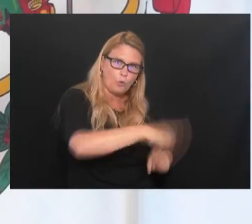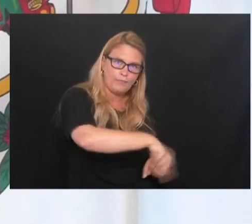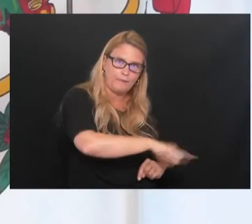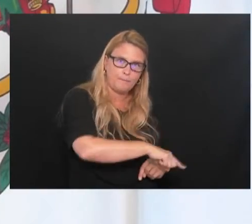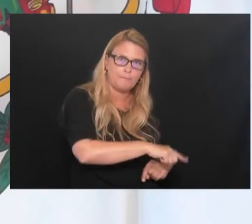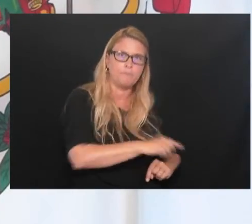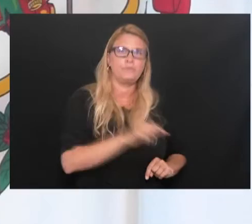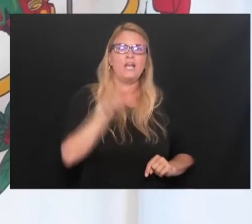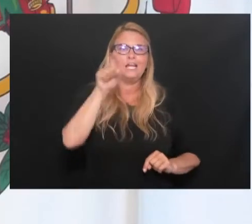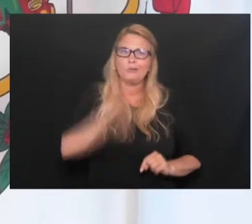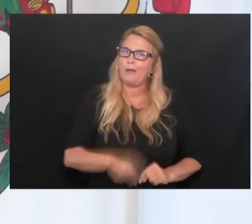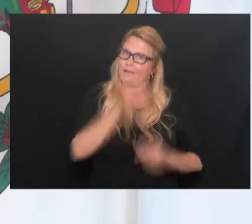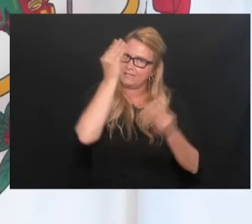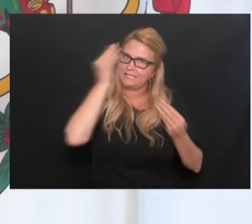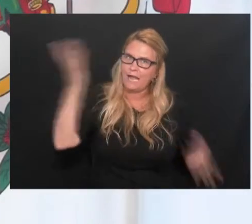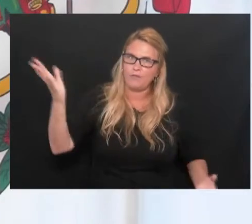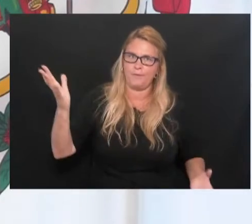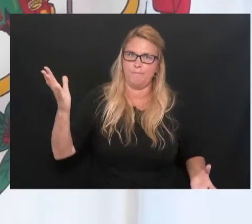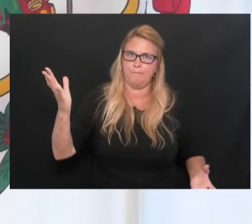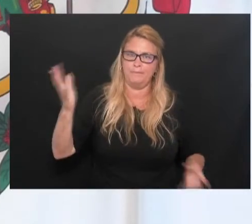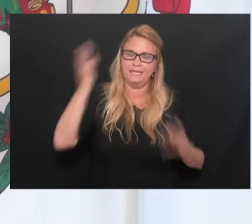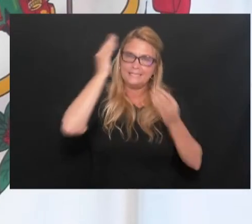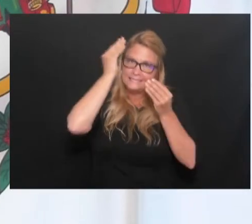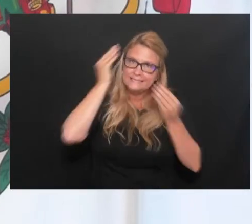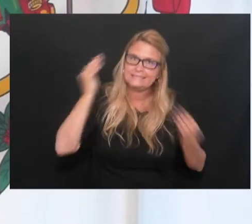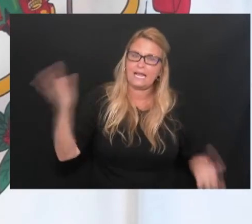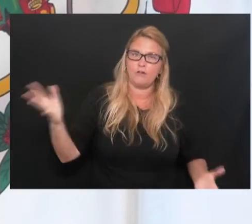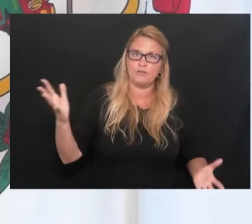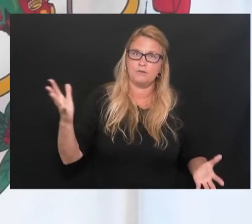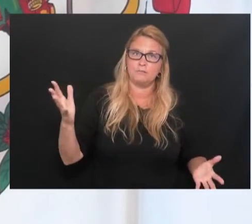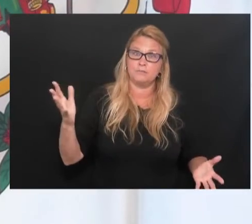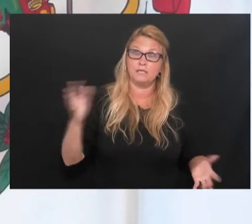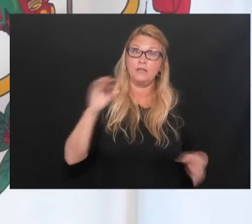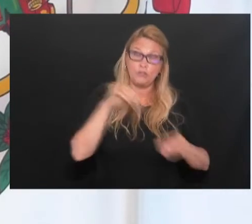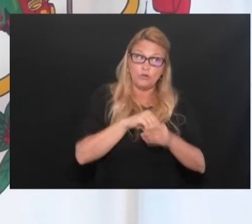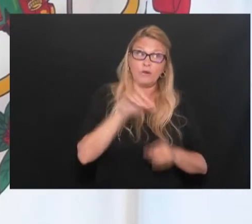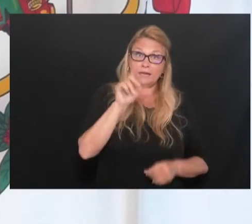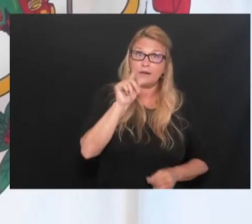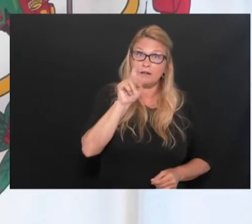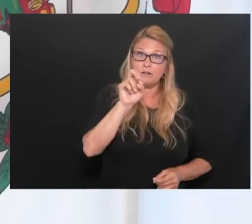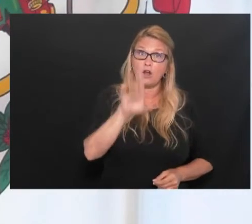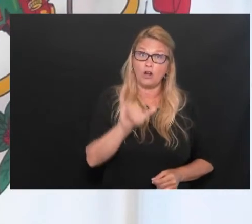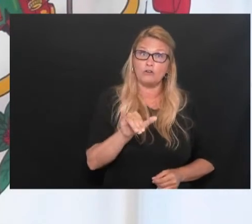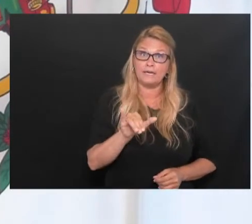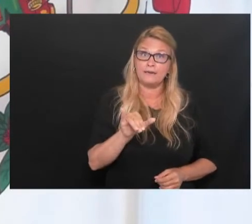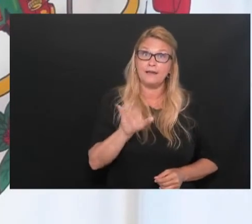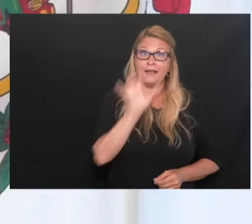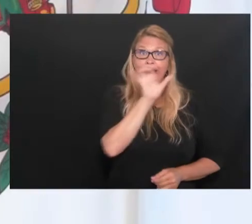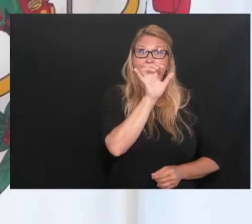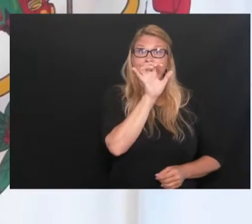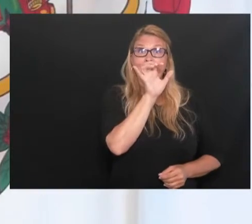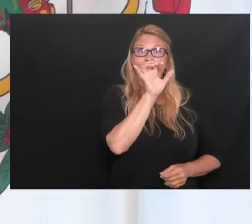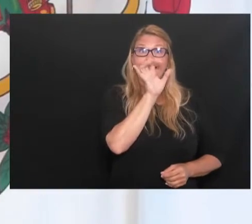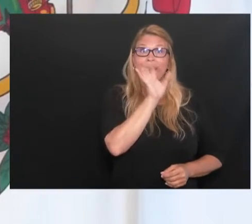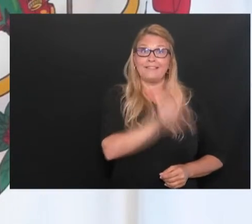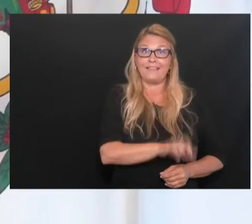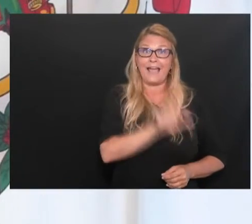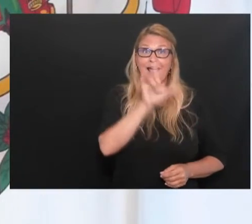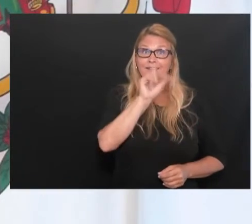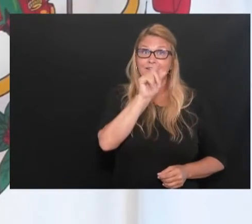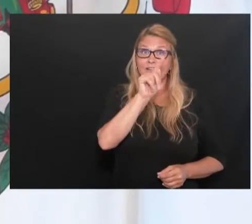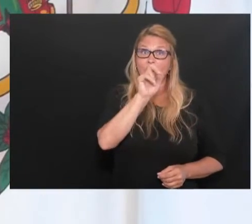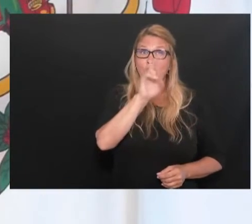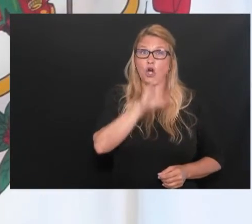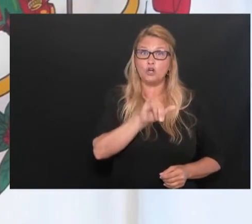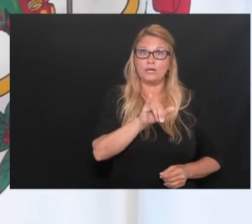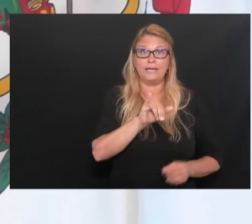you got to tell them. You got to tell them they're in a lottery too. They're in a lottery that I show every time I